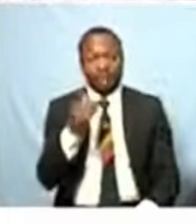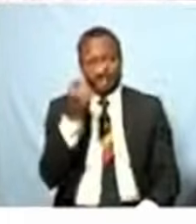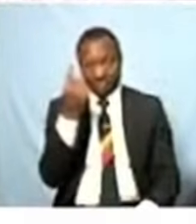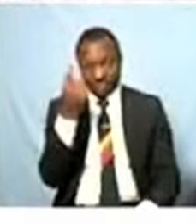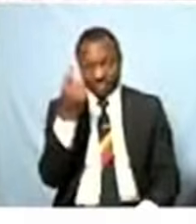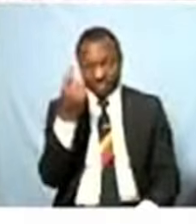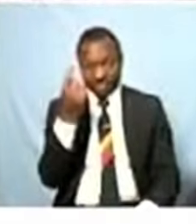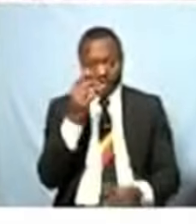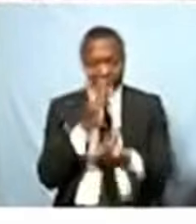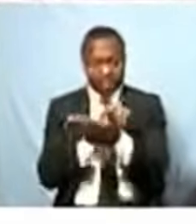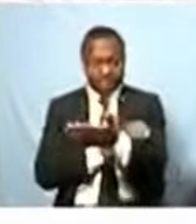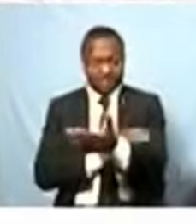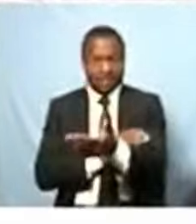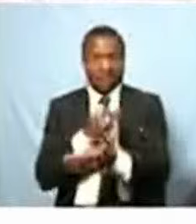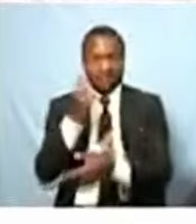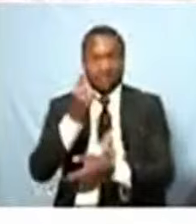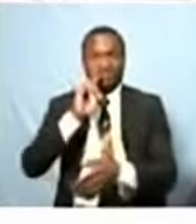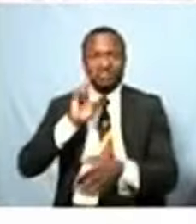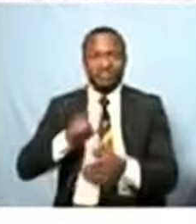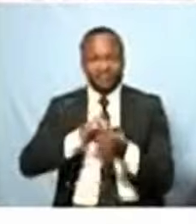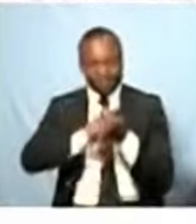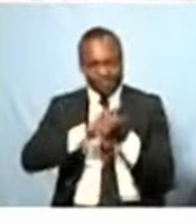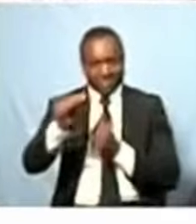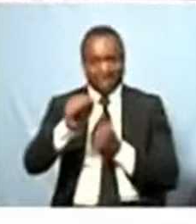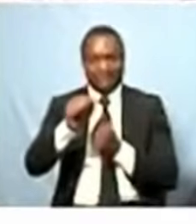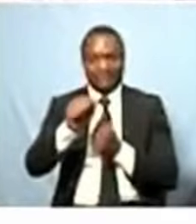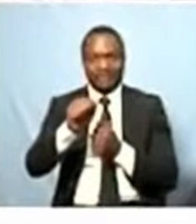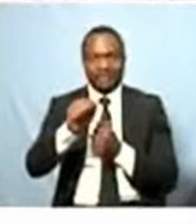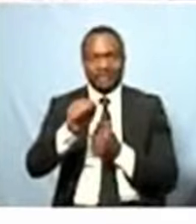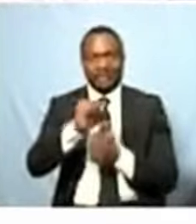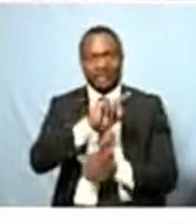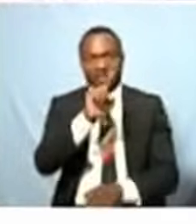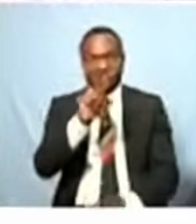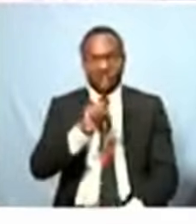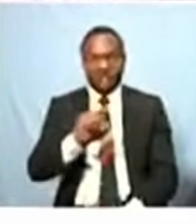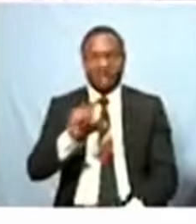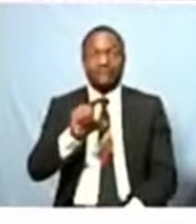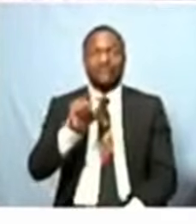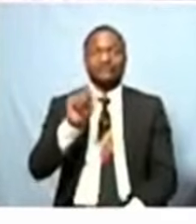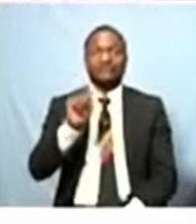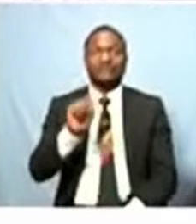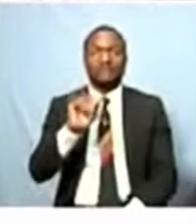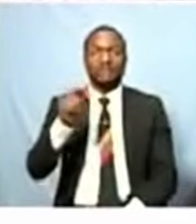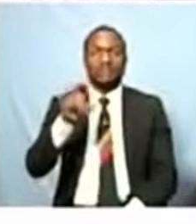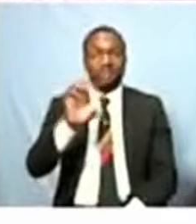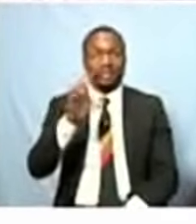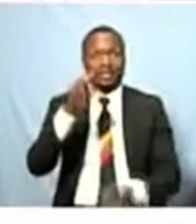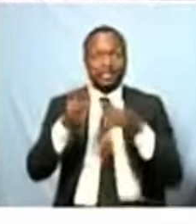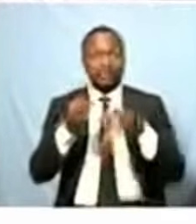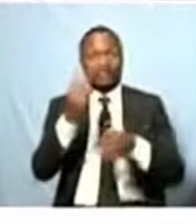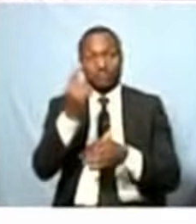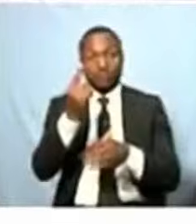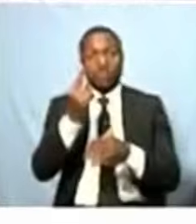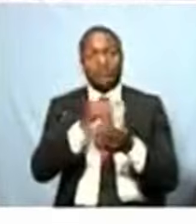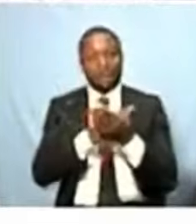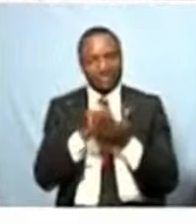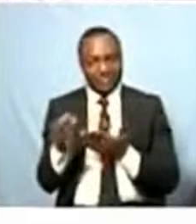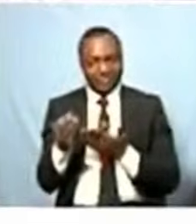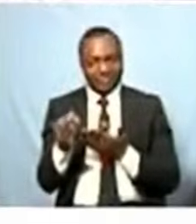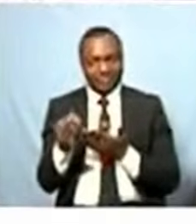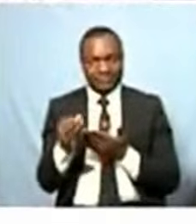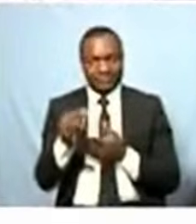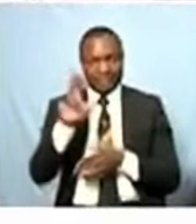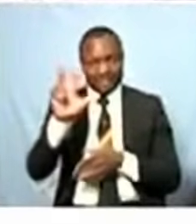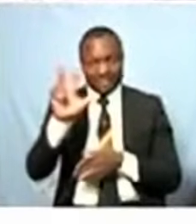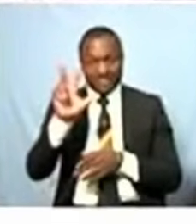one must pass at Ziali in order to be admitted to the bar. And if one fails to clear all the 11 heads in